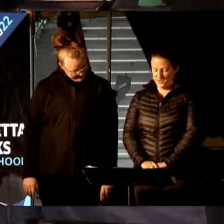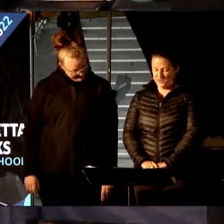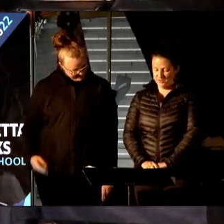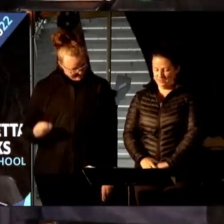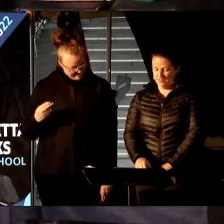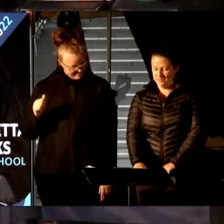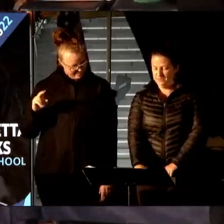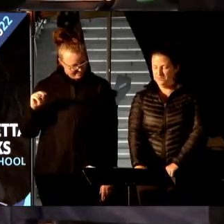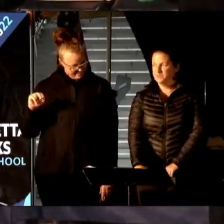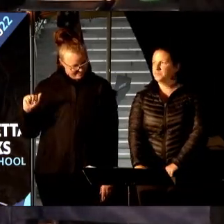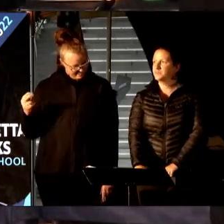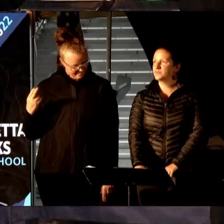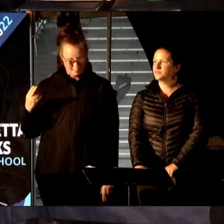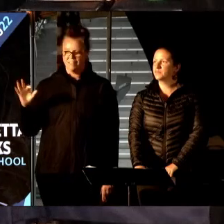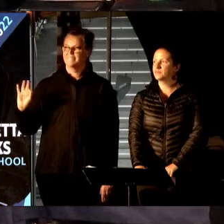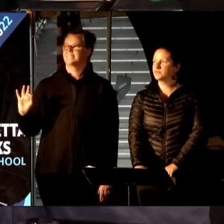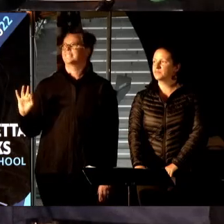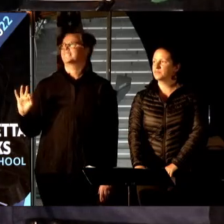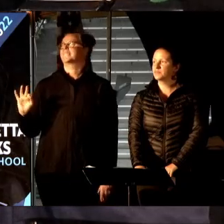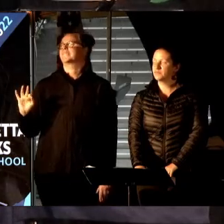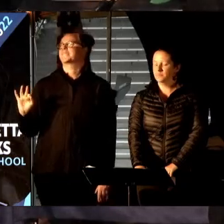Hannah Fletcher.